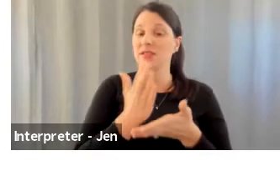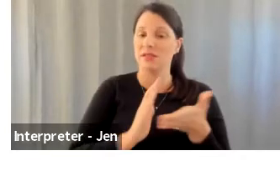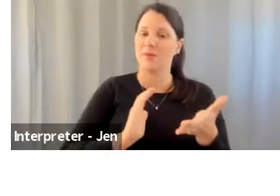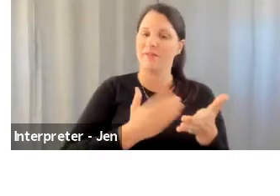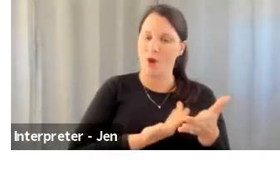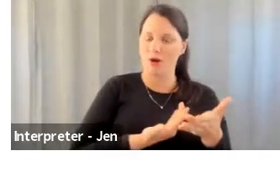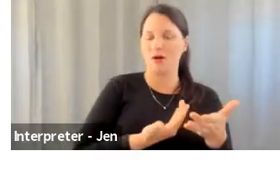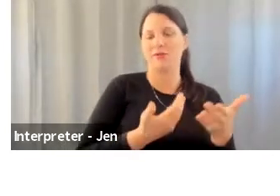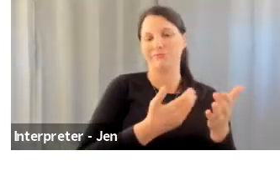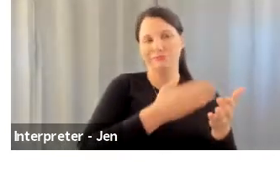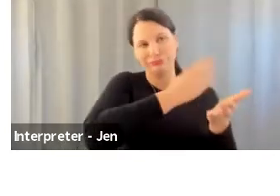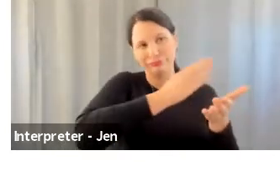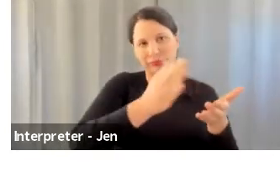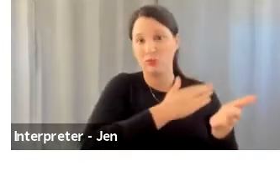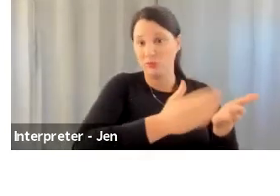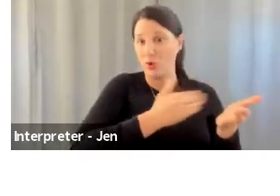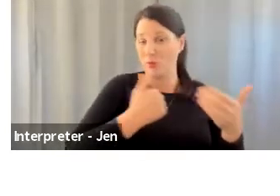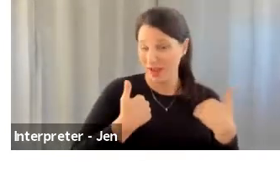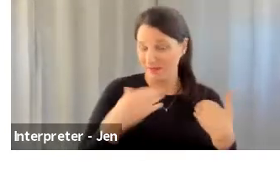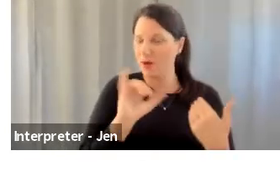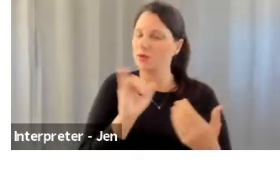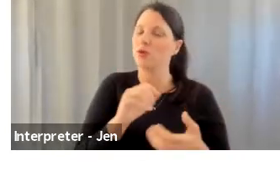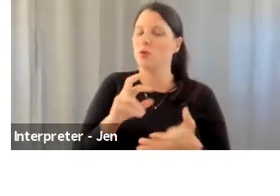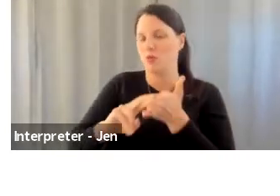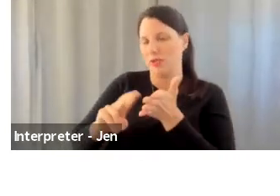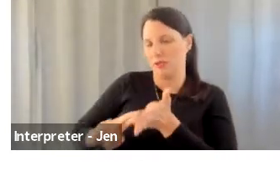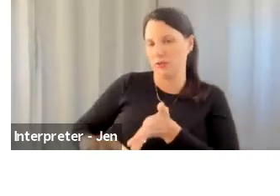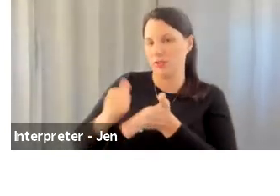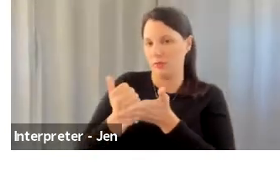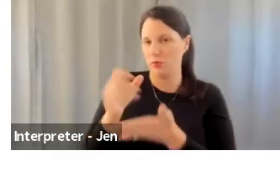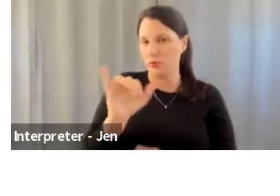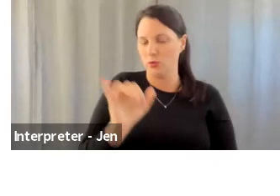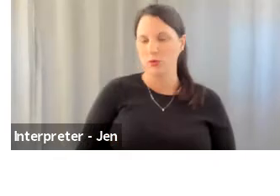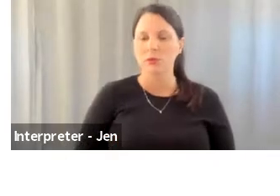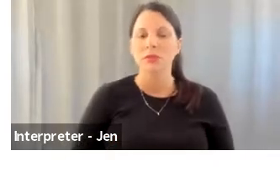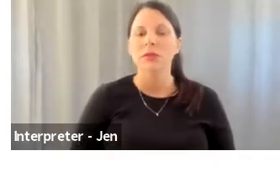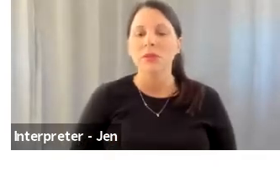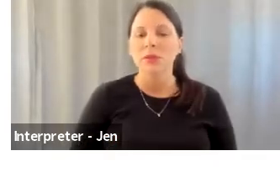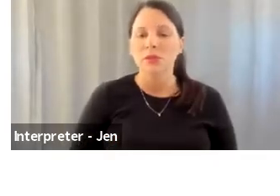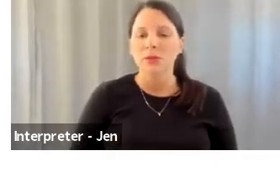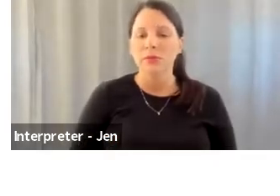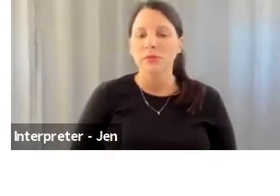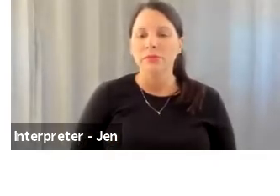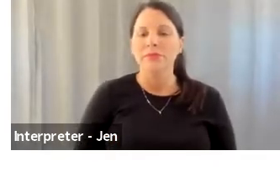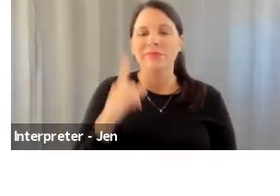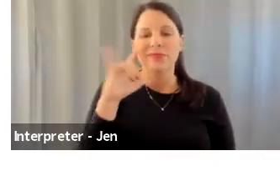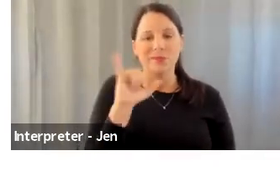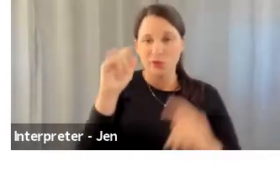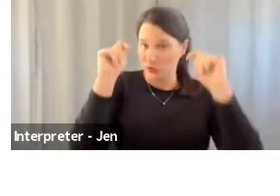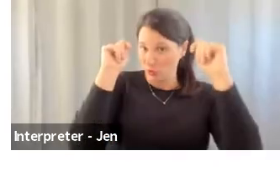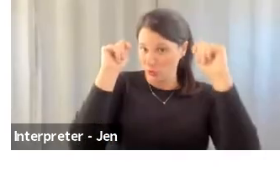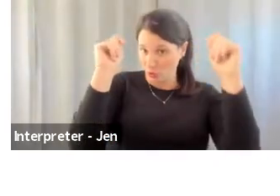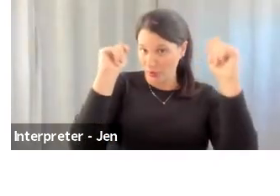that you can get from us throughout the semester. Very similar to all of the tutorial services, all of